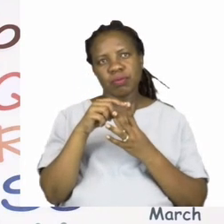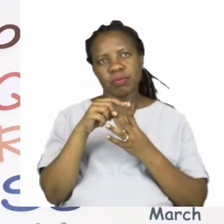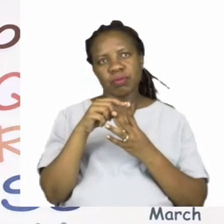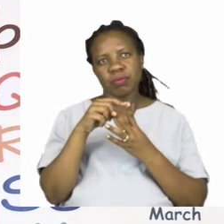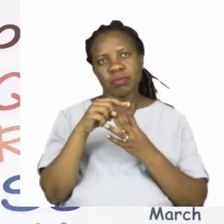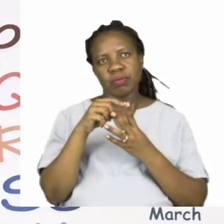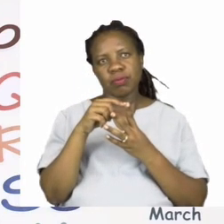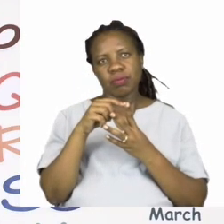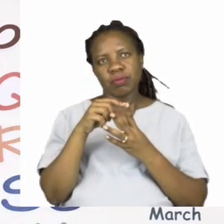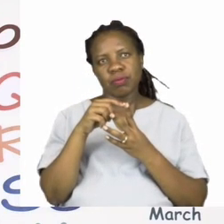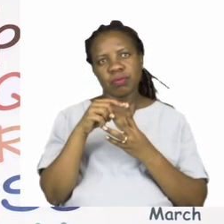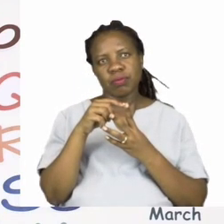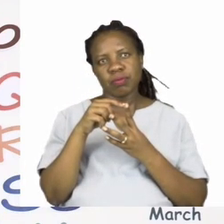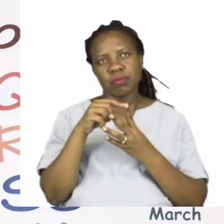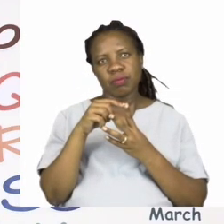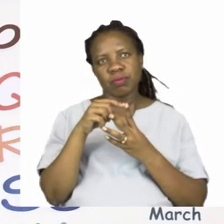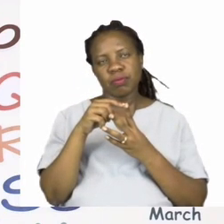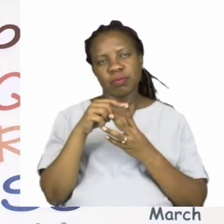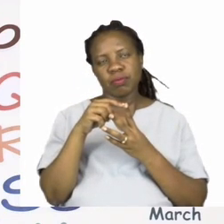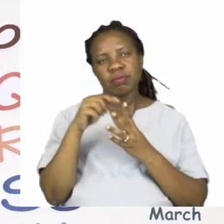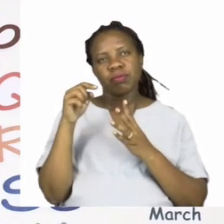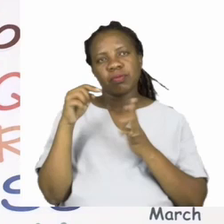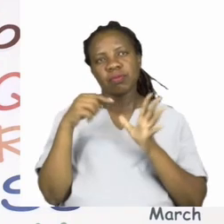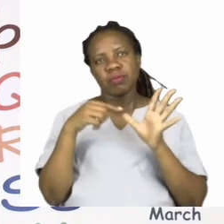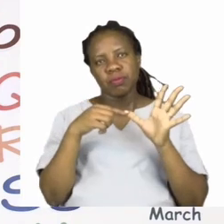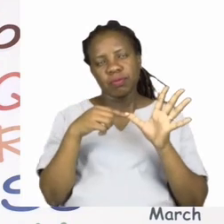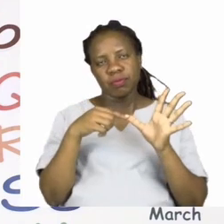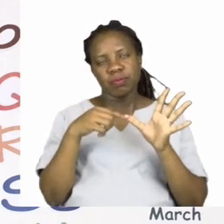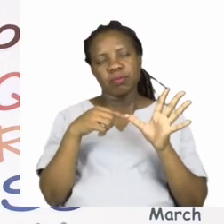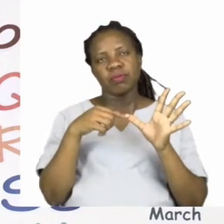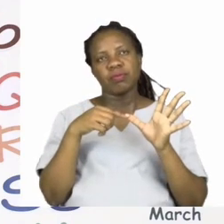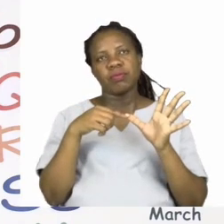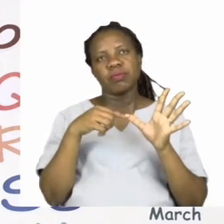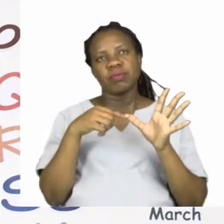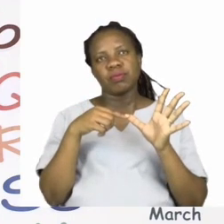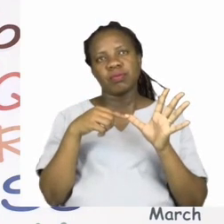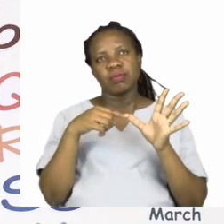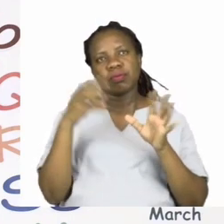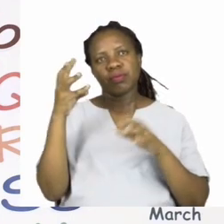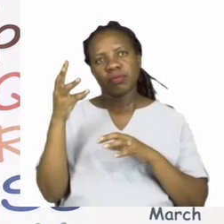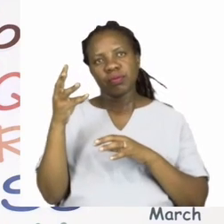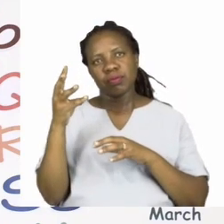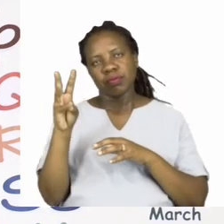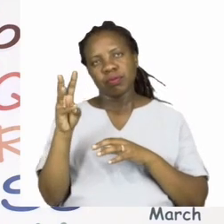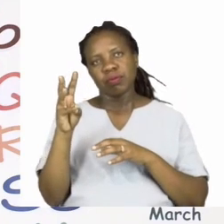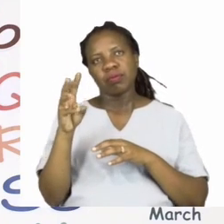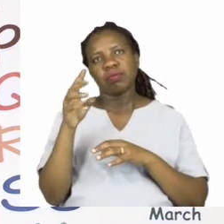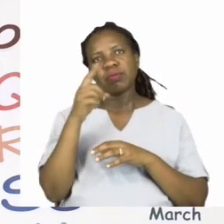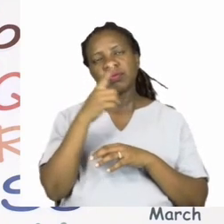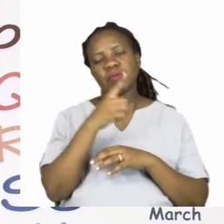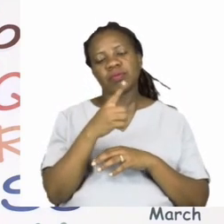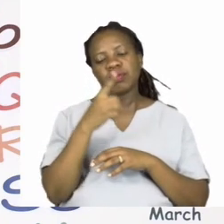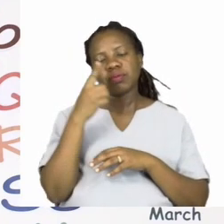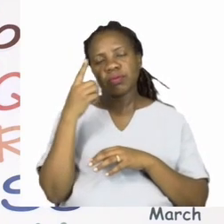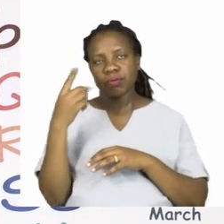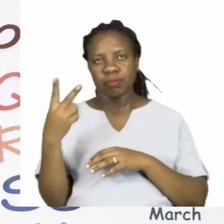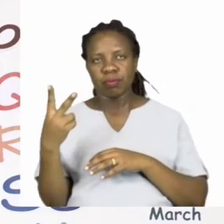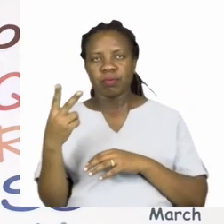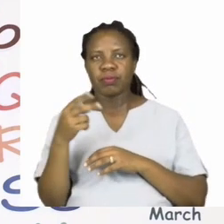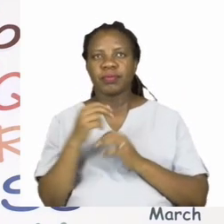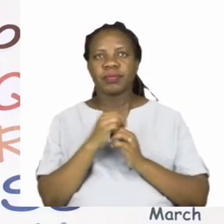8, 10, 12. So that means that if we say 2 times